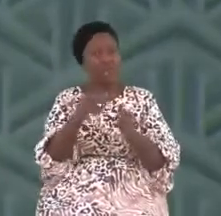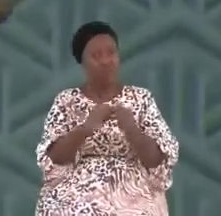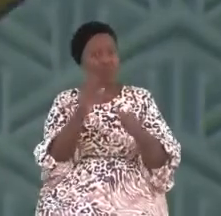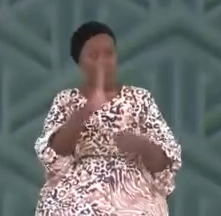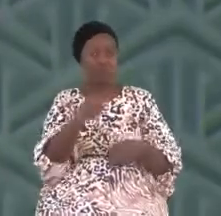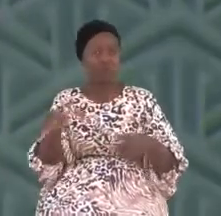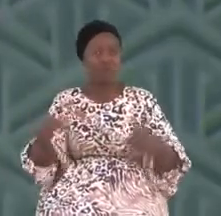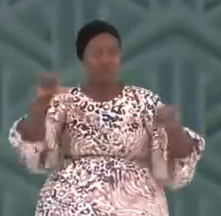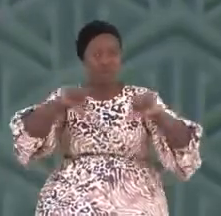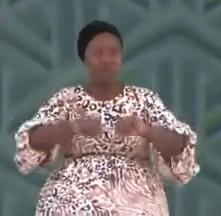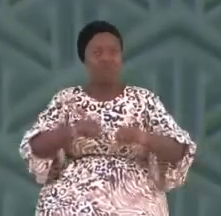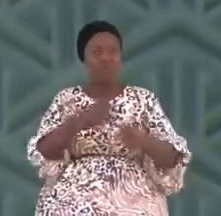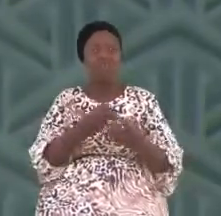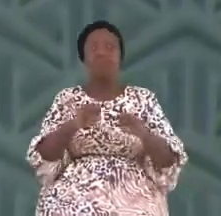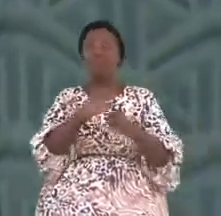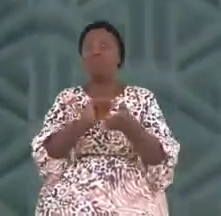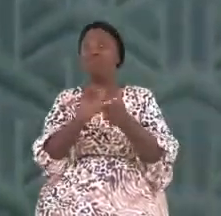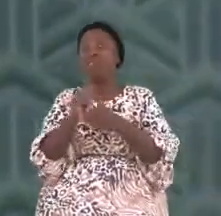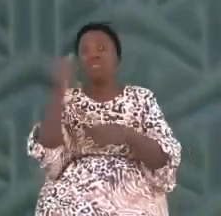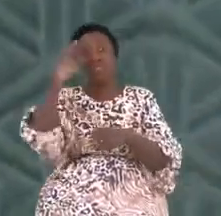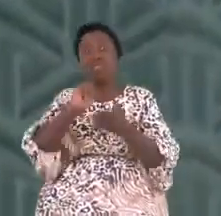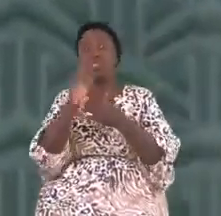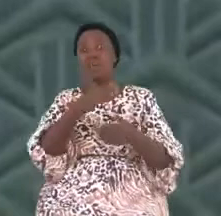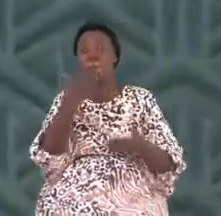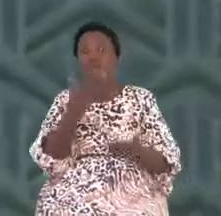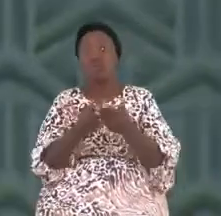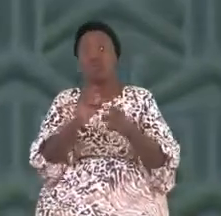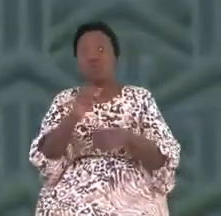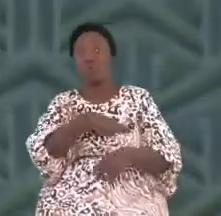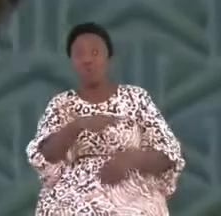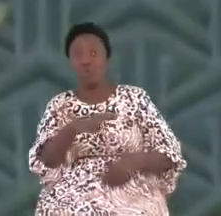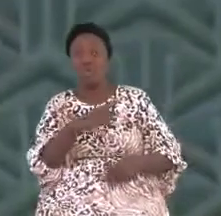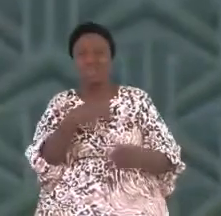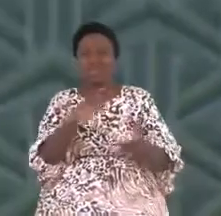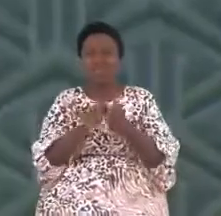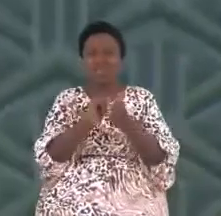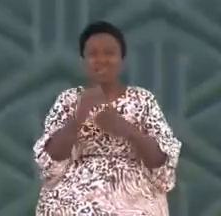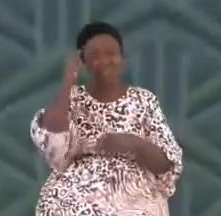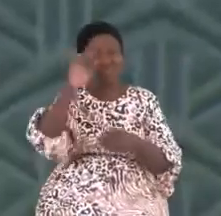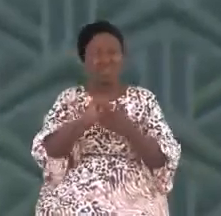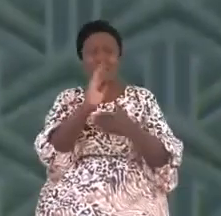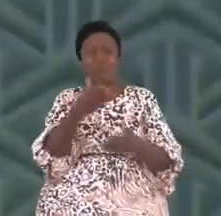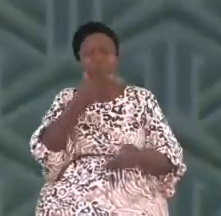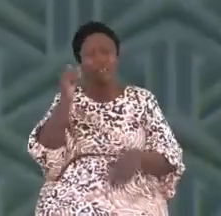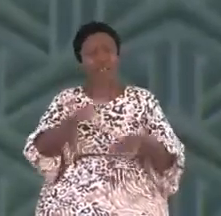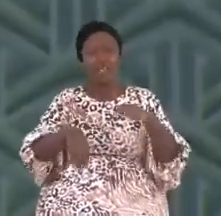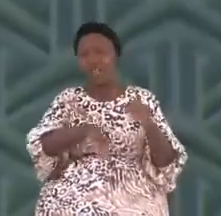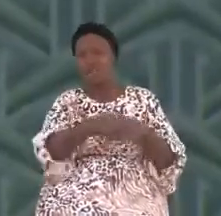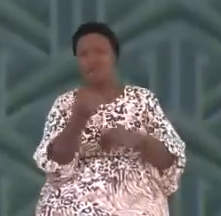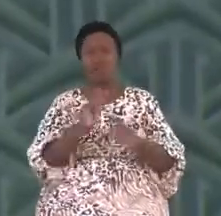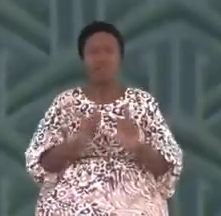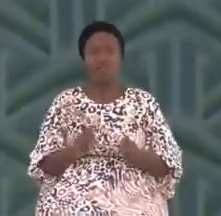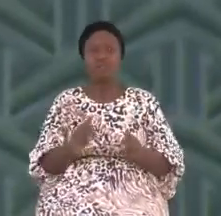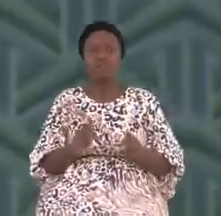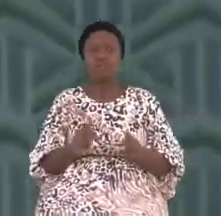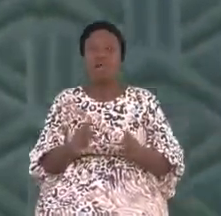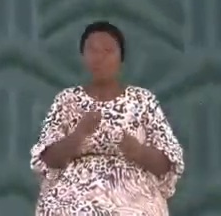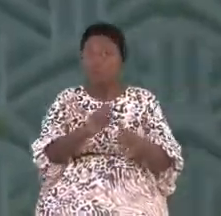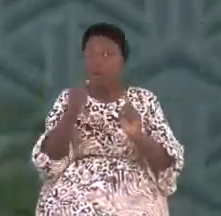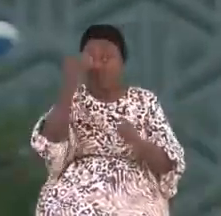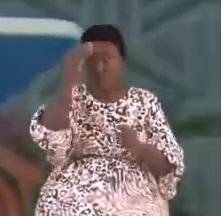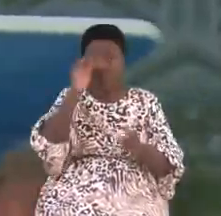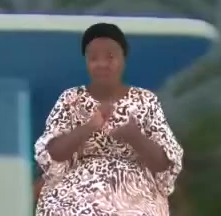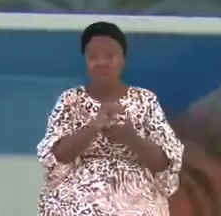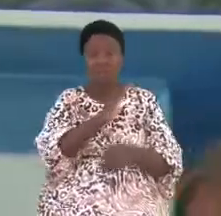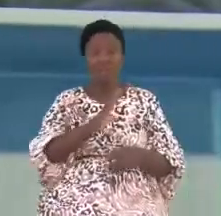those who think they're religious and those who think they are better than everybody else but you know christ has